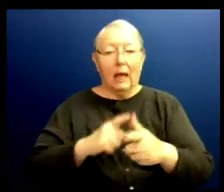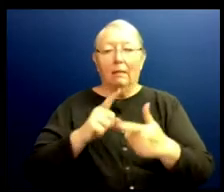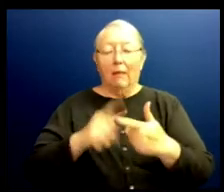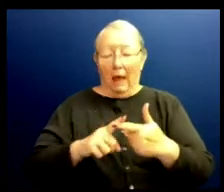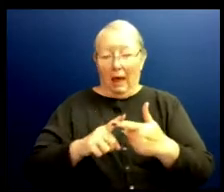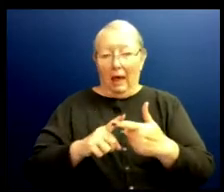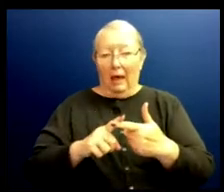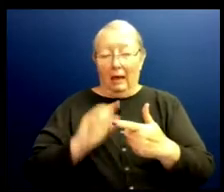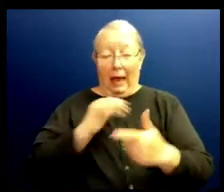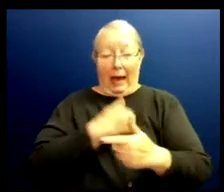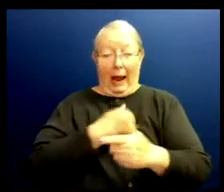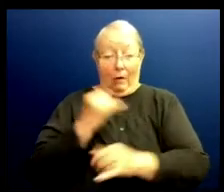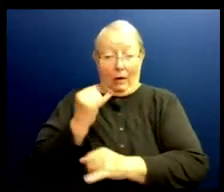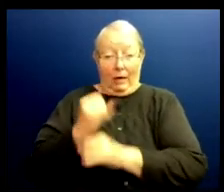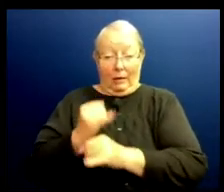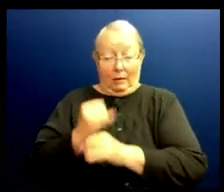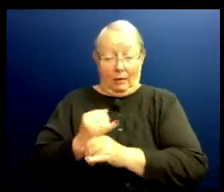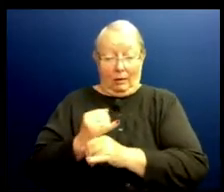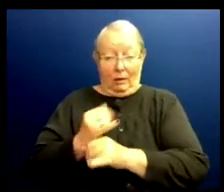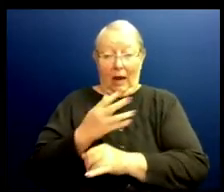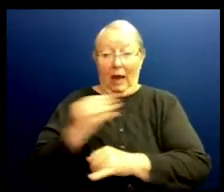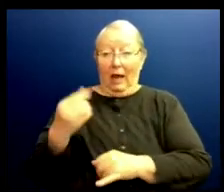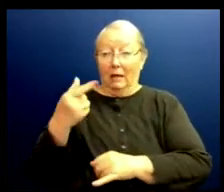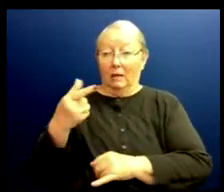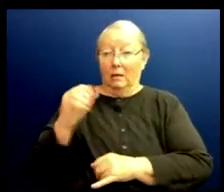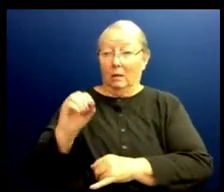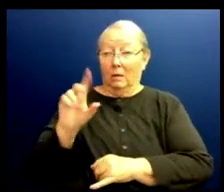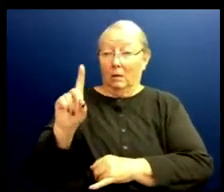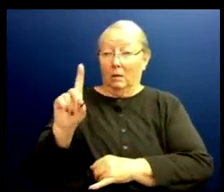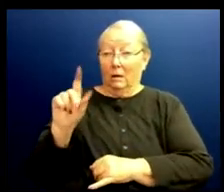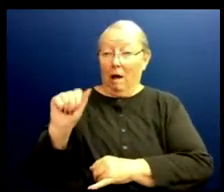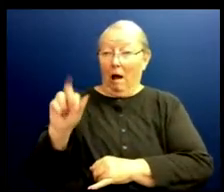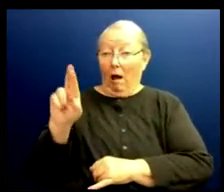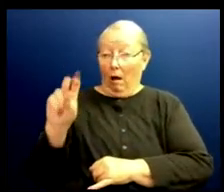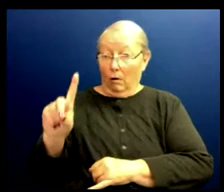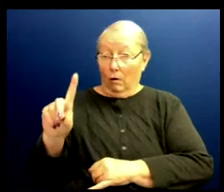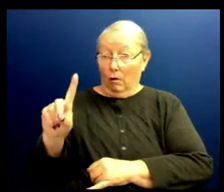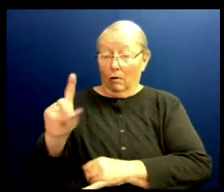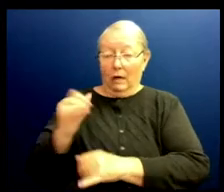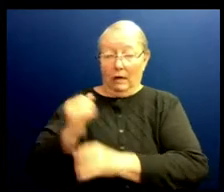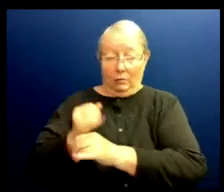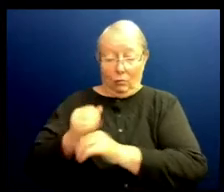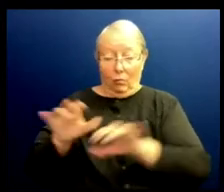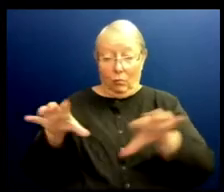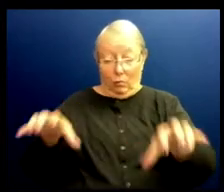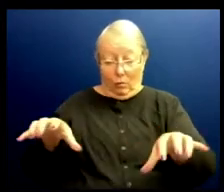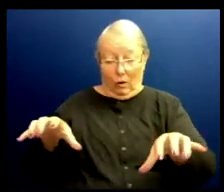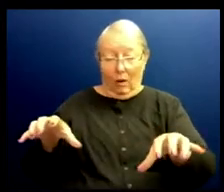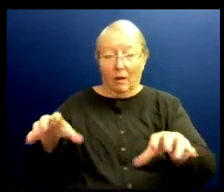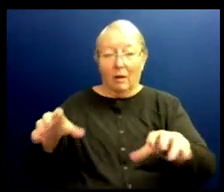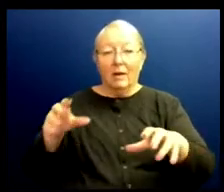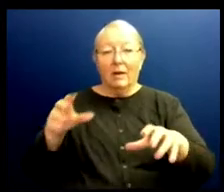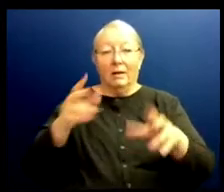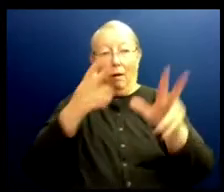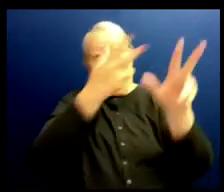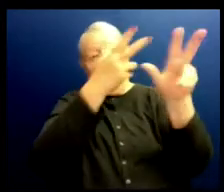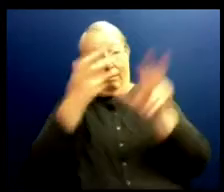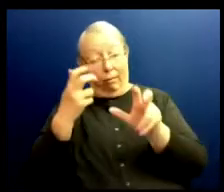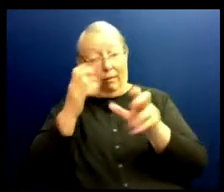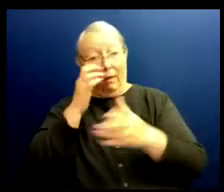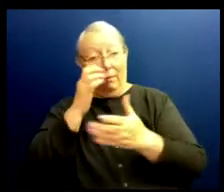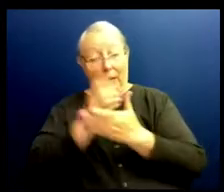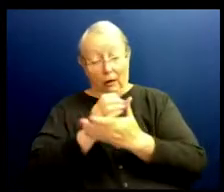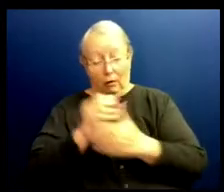and at Goddard looking at the first image. Good news was, telescope worked. Had an image there.